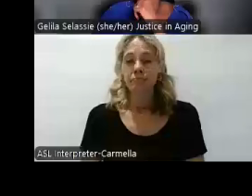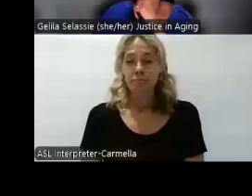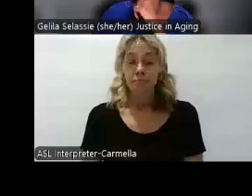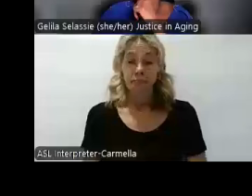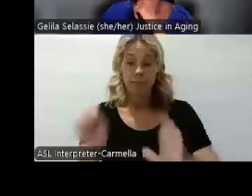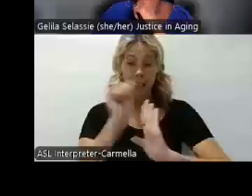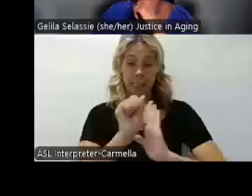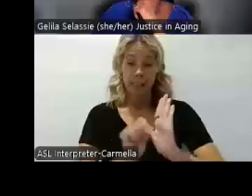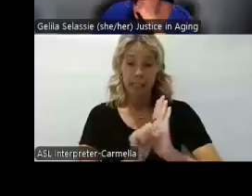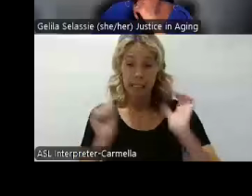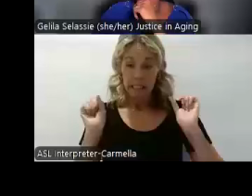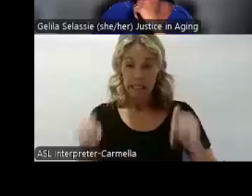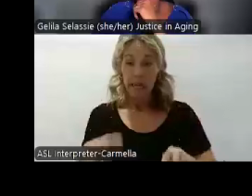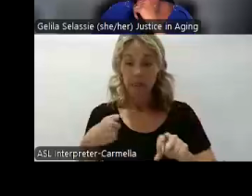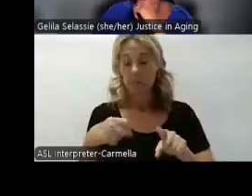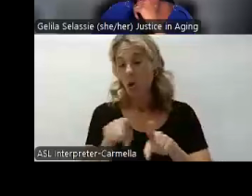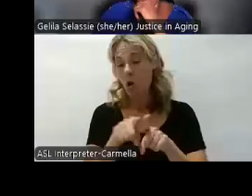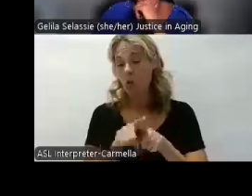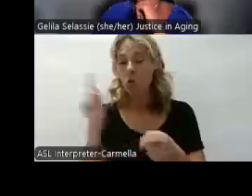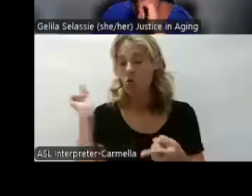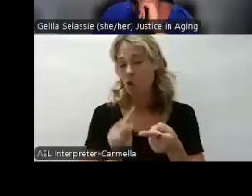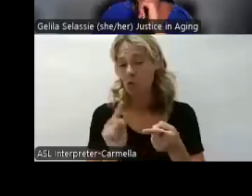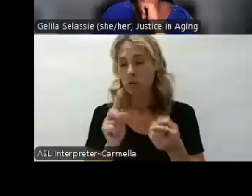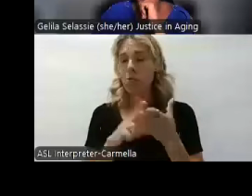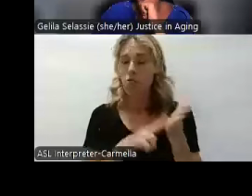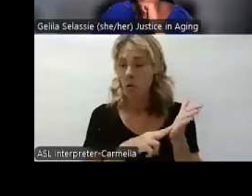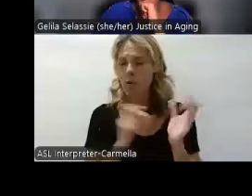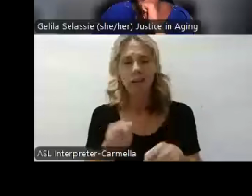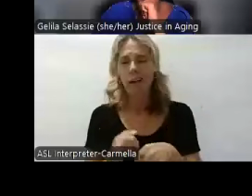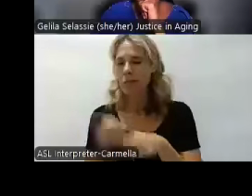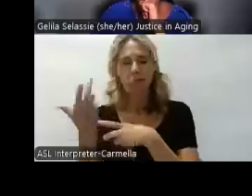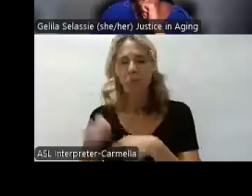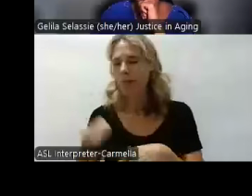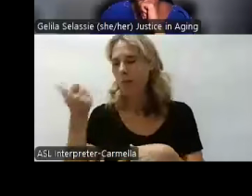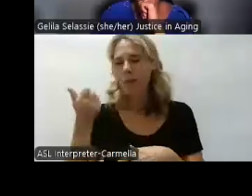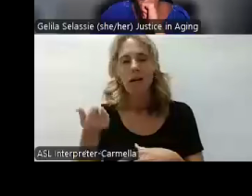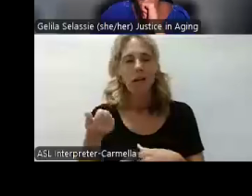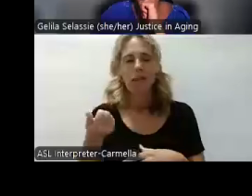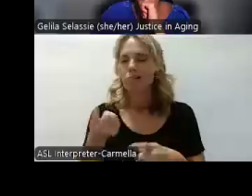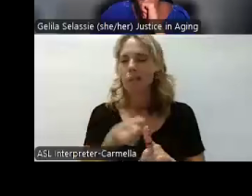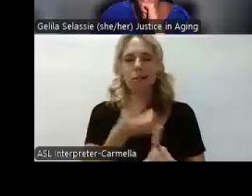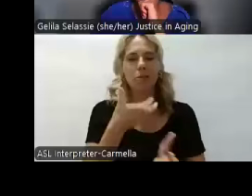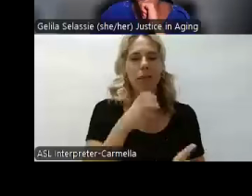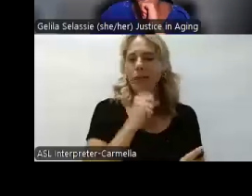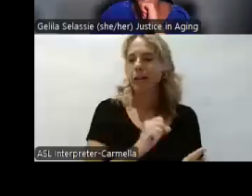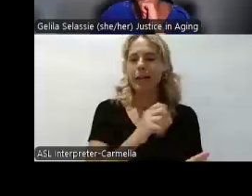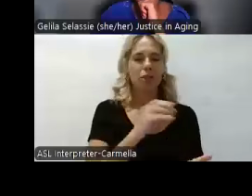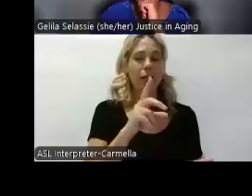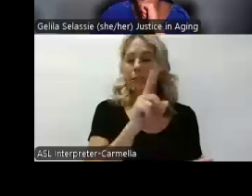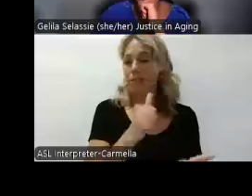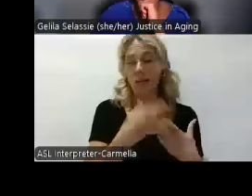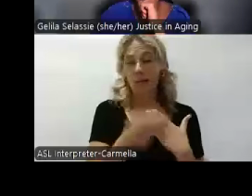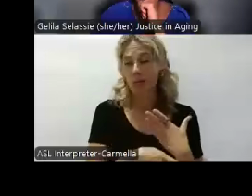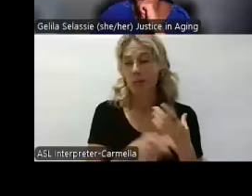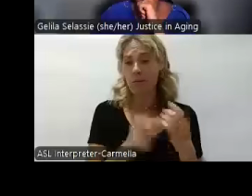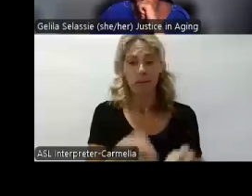States can also reduce enrollment by eliminating any expanded aged and disabled programs and bringing